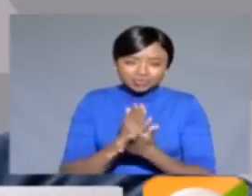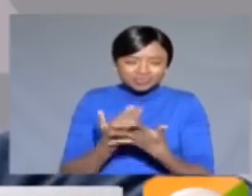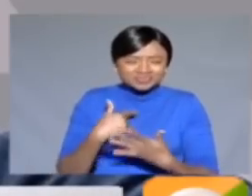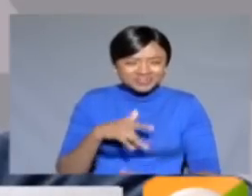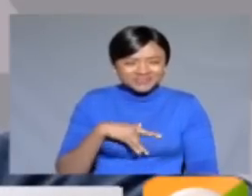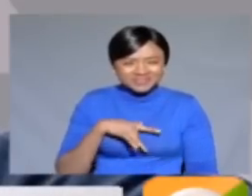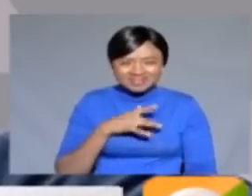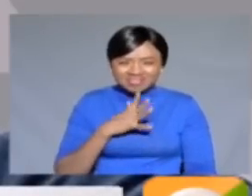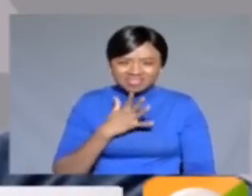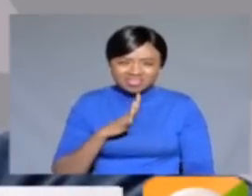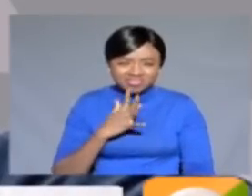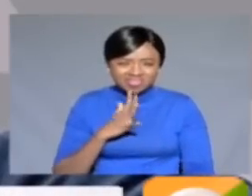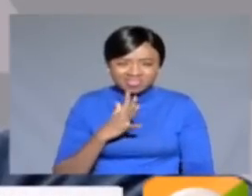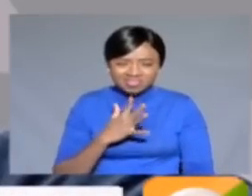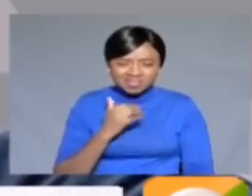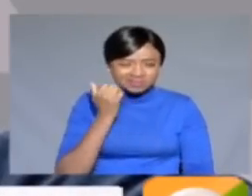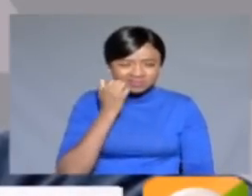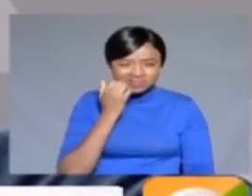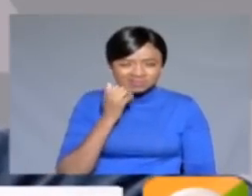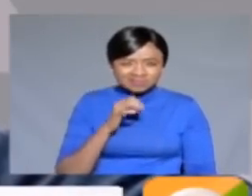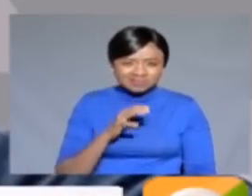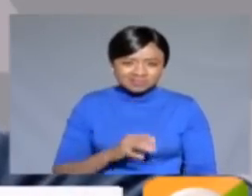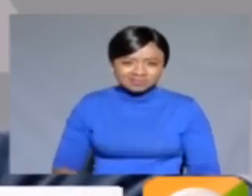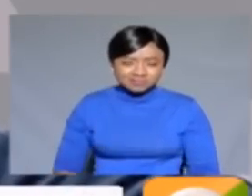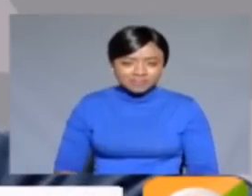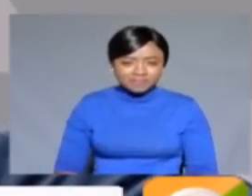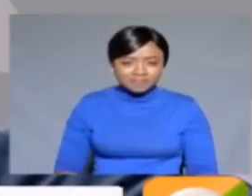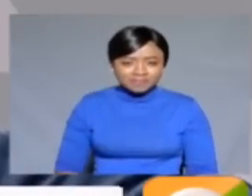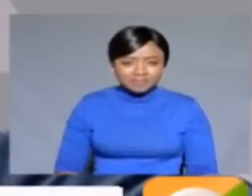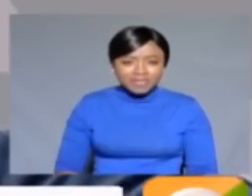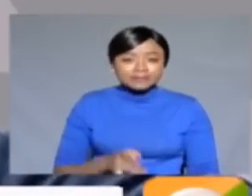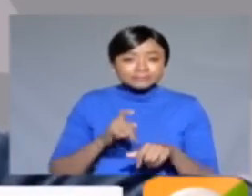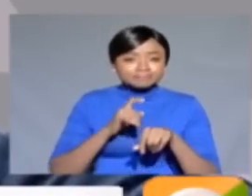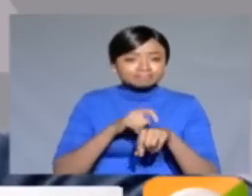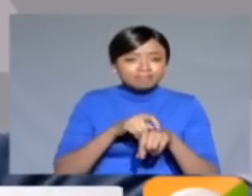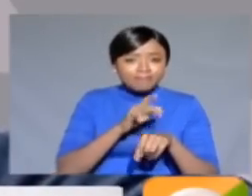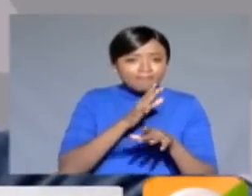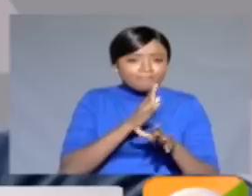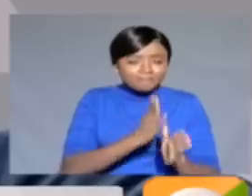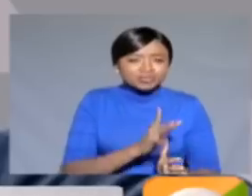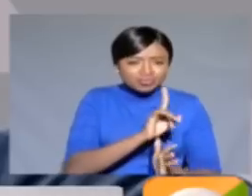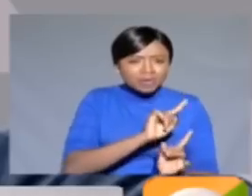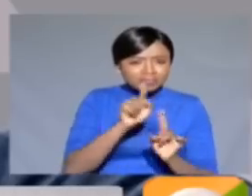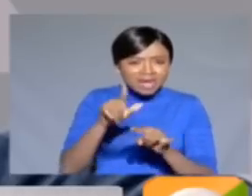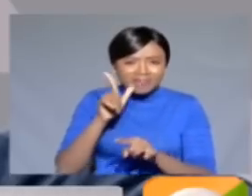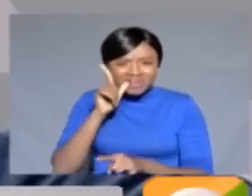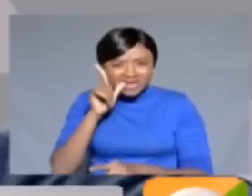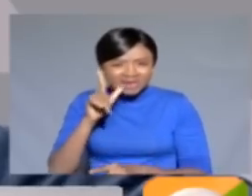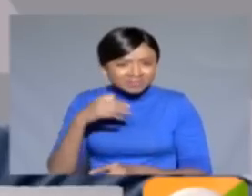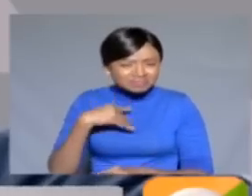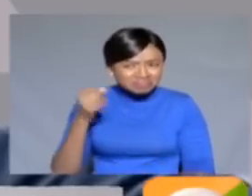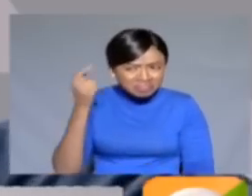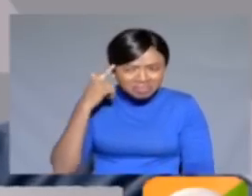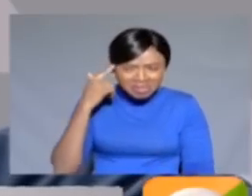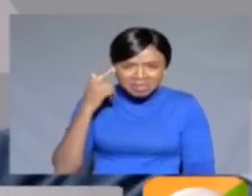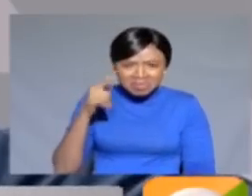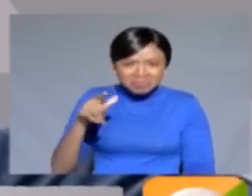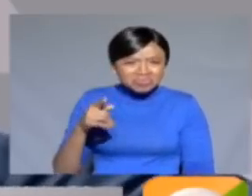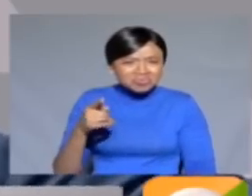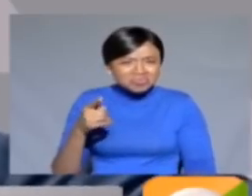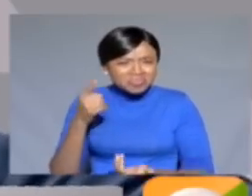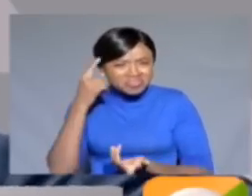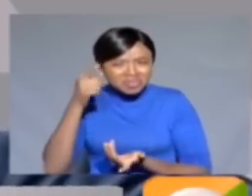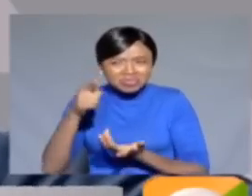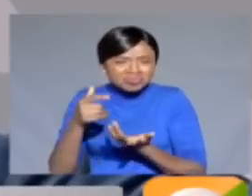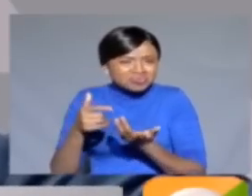while. You know, Kiprono Katoni came to see me when I was in London, and he says, "We just thought you were getting boring." I said, "Kip,